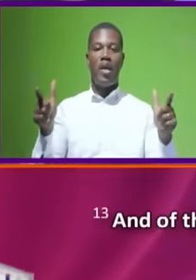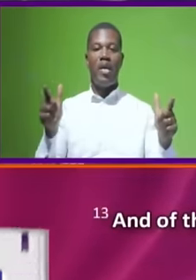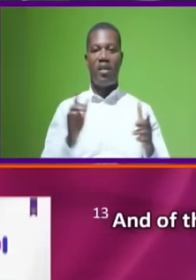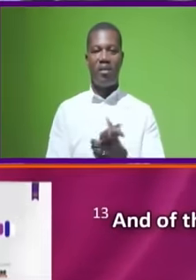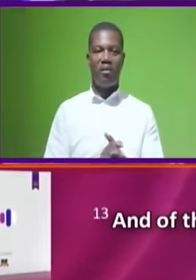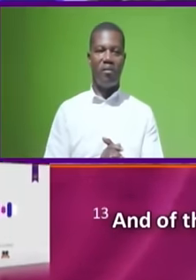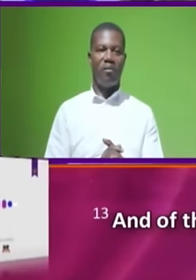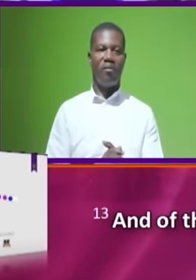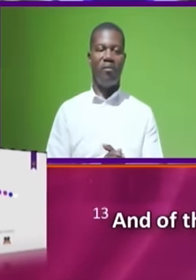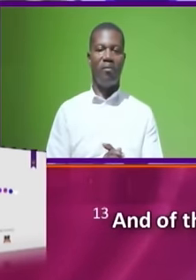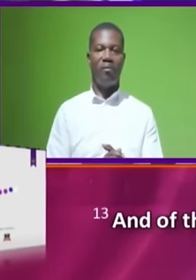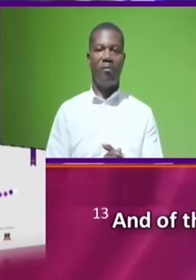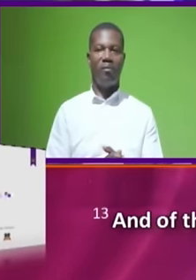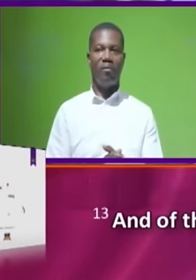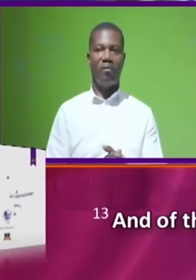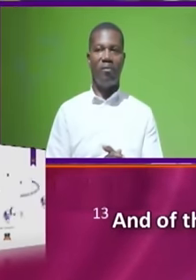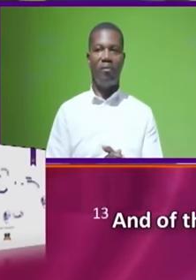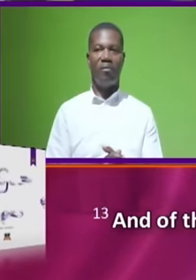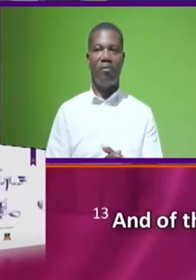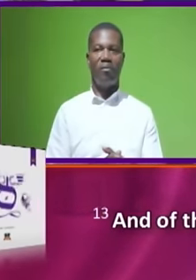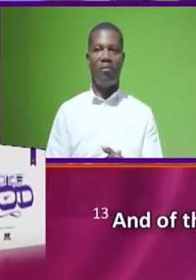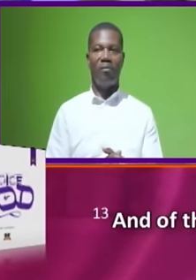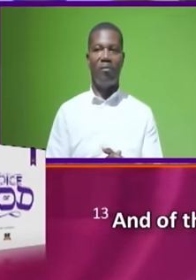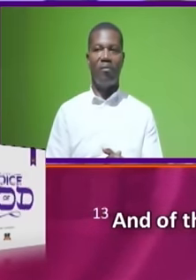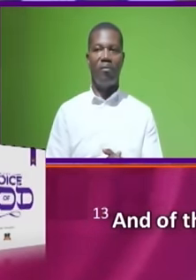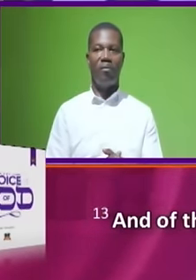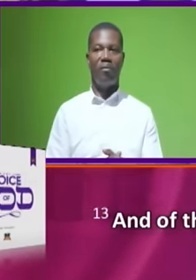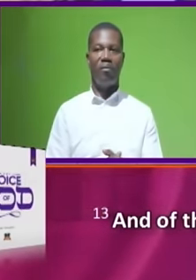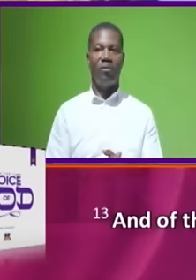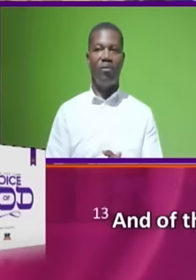is big and magnified.